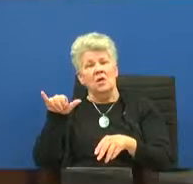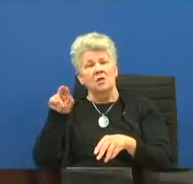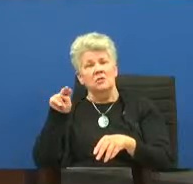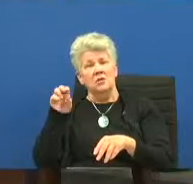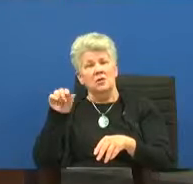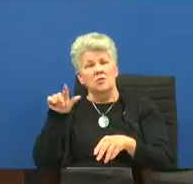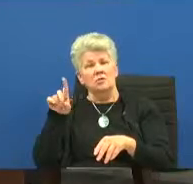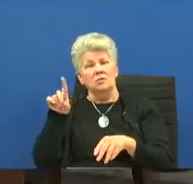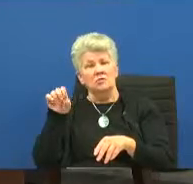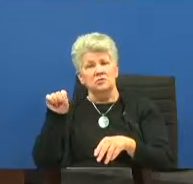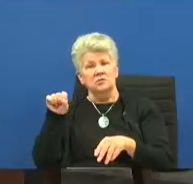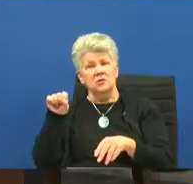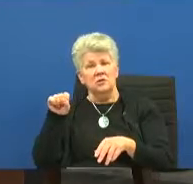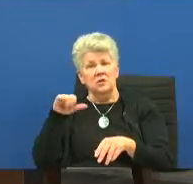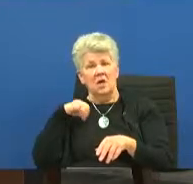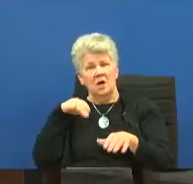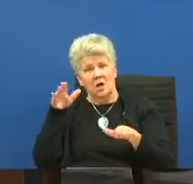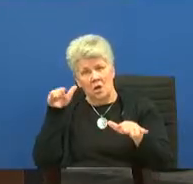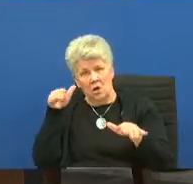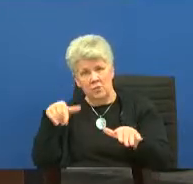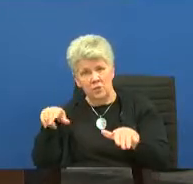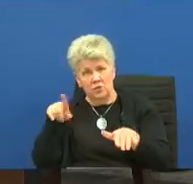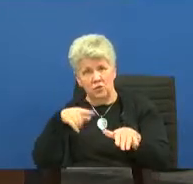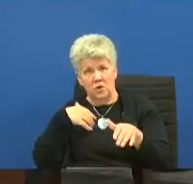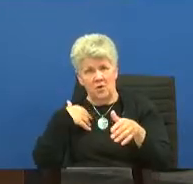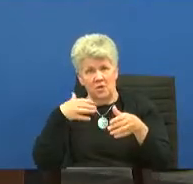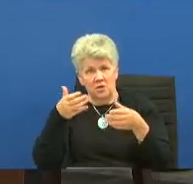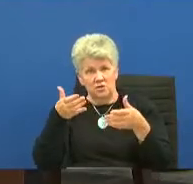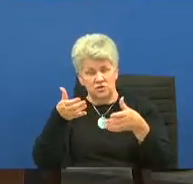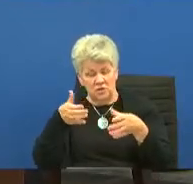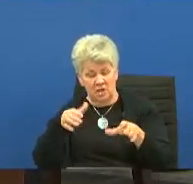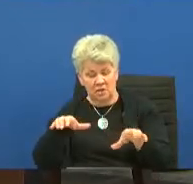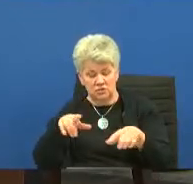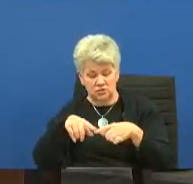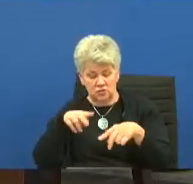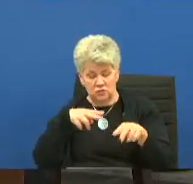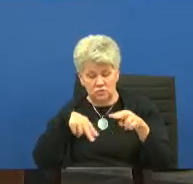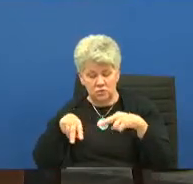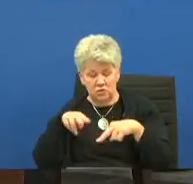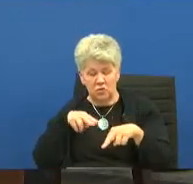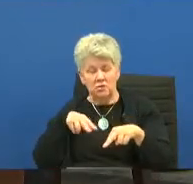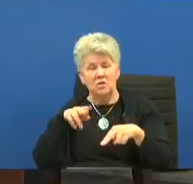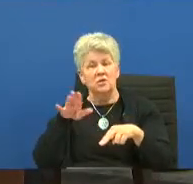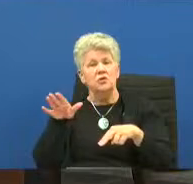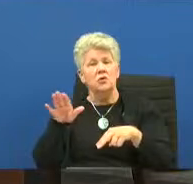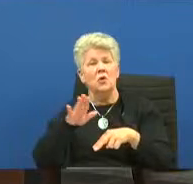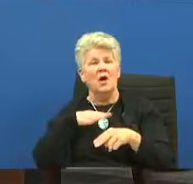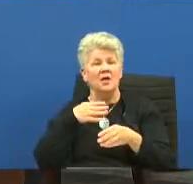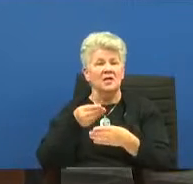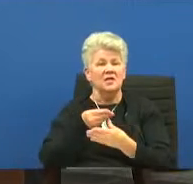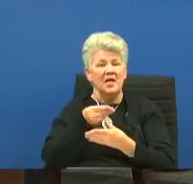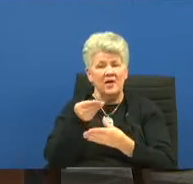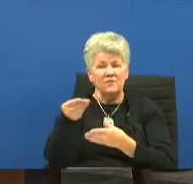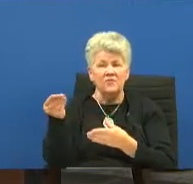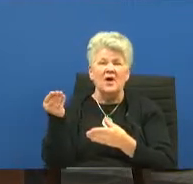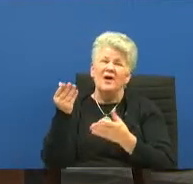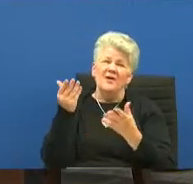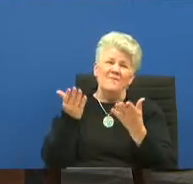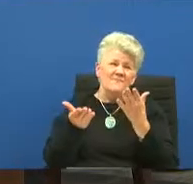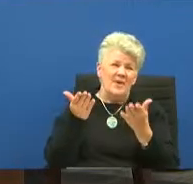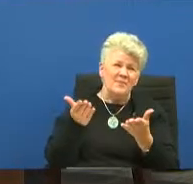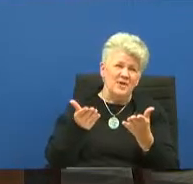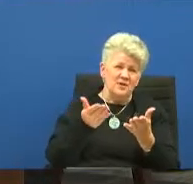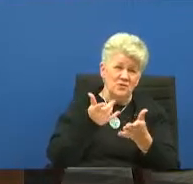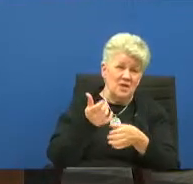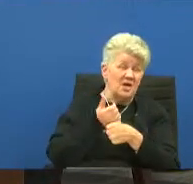All right. So I hope that you have each had an opportunity to look through the packet that was, I don't know if it was emailed or in front of